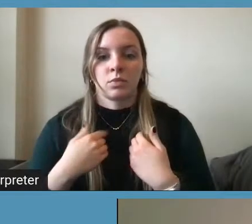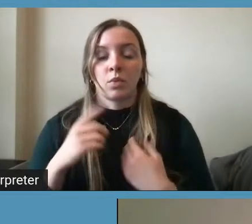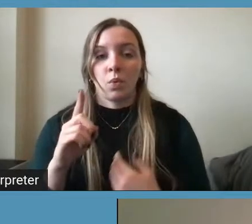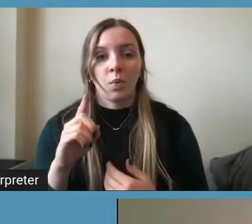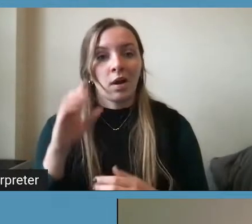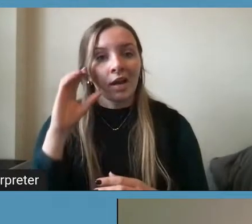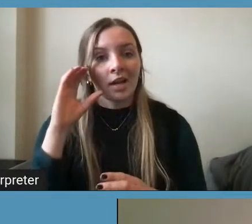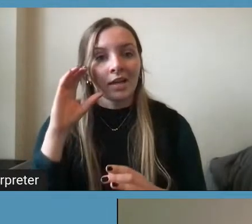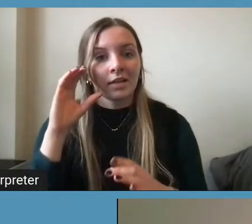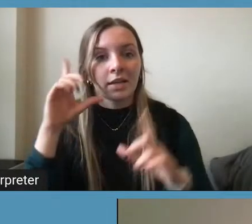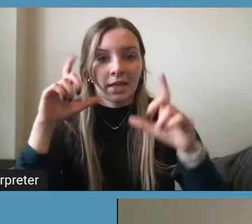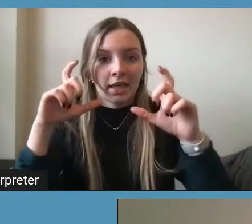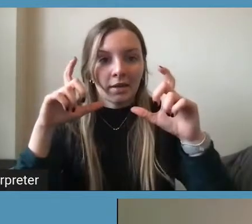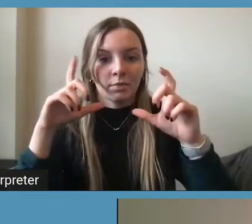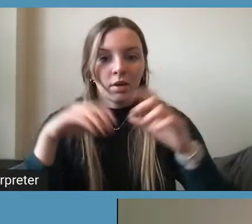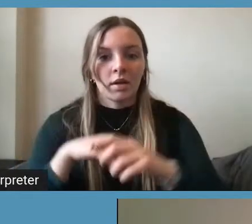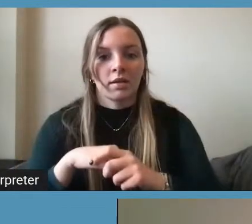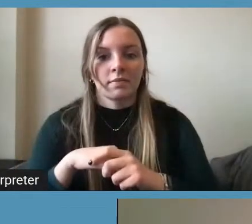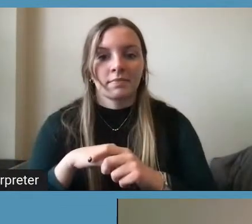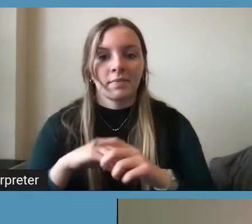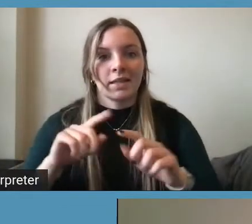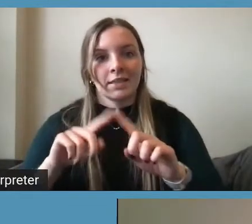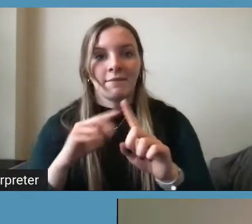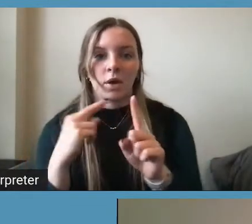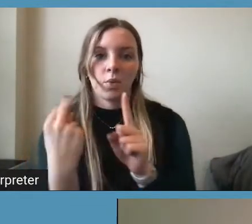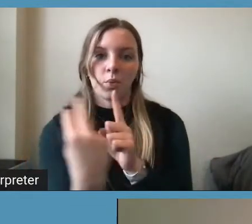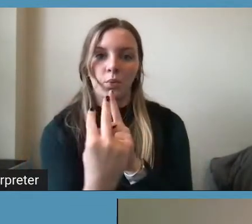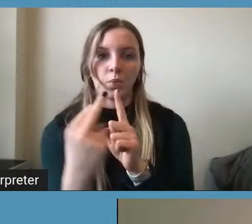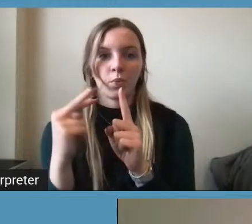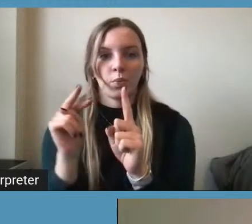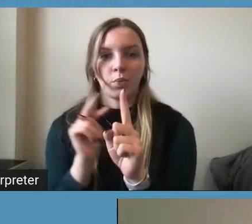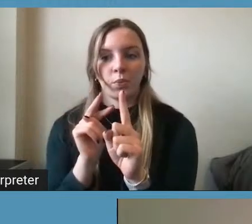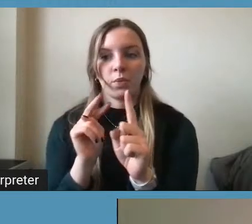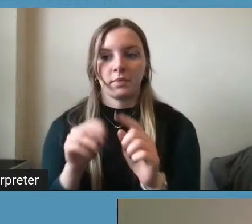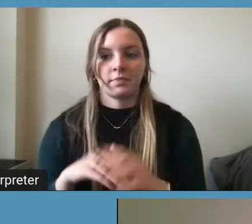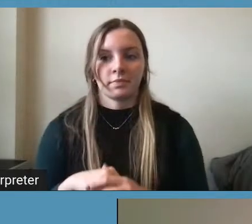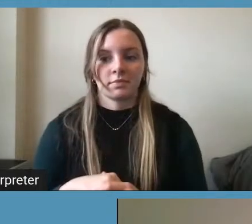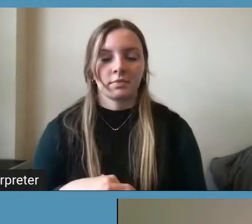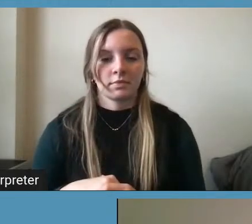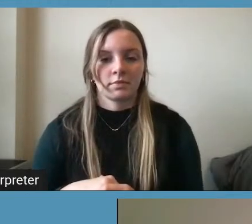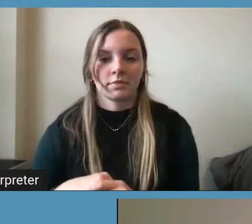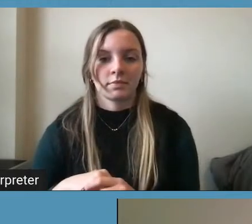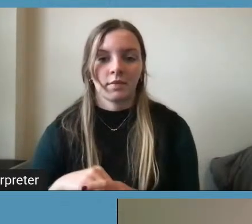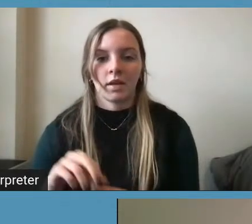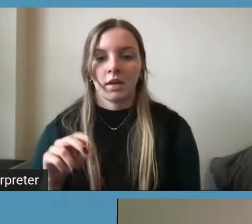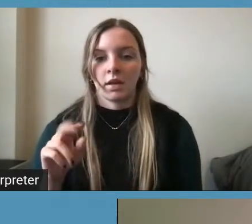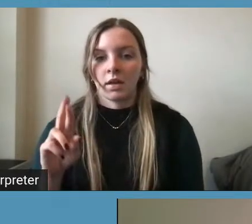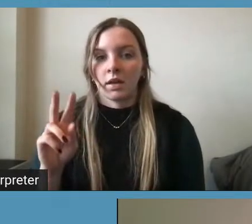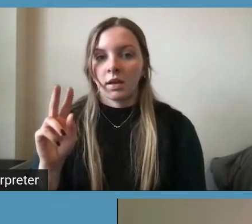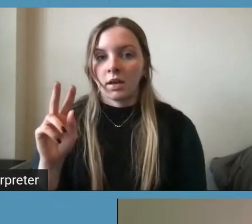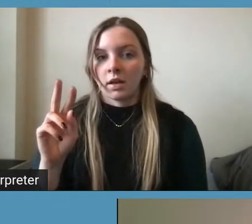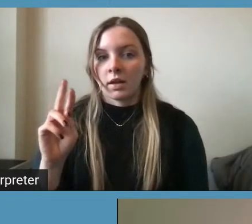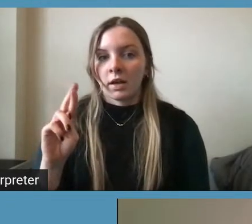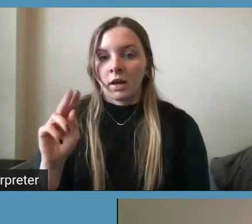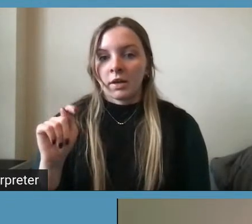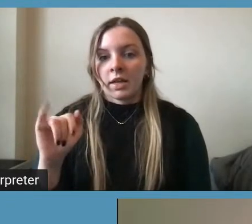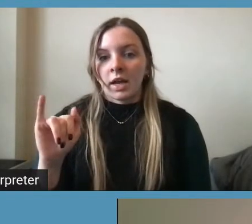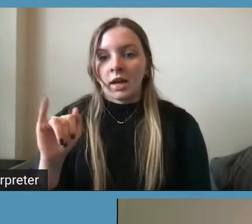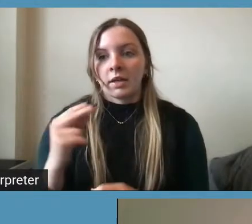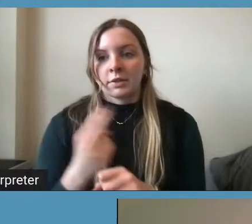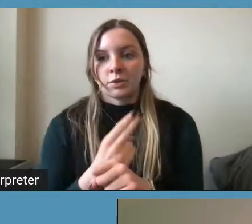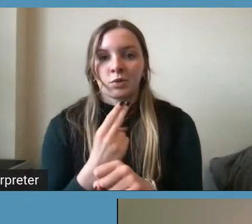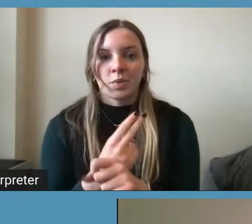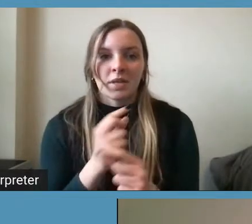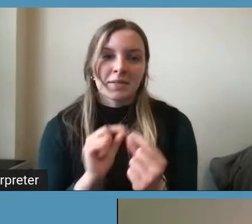So RTI will get used primarily for situations where we need to see really fine surface details.